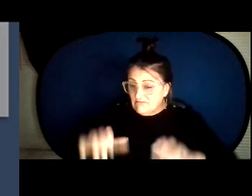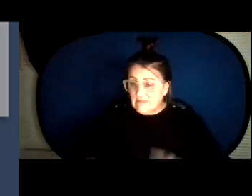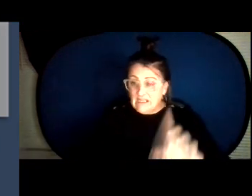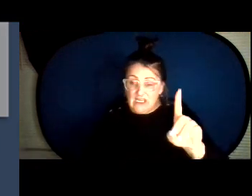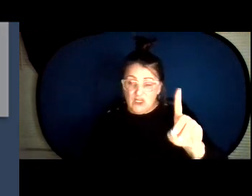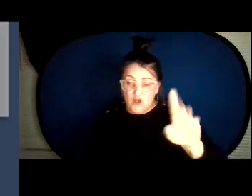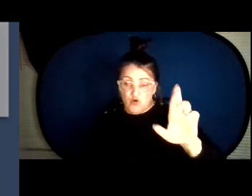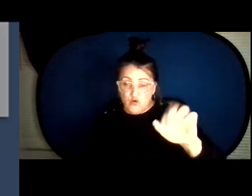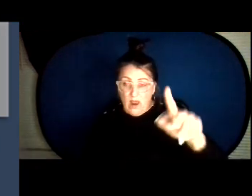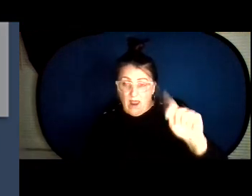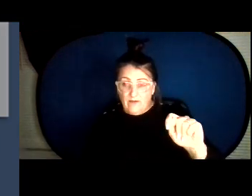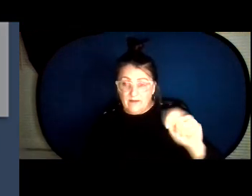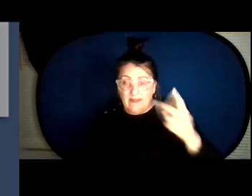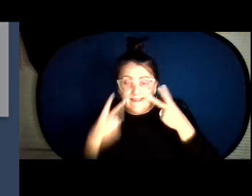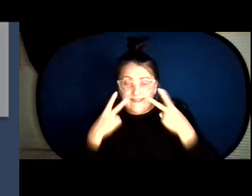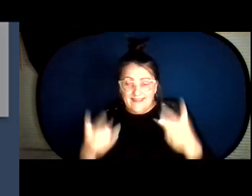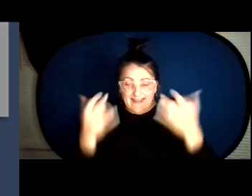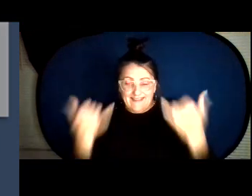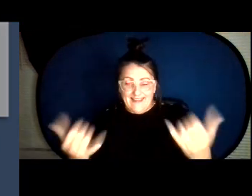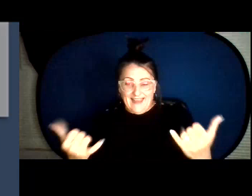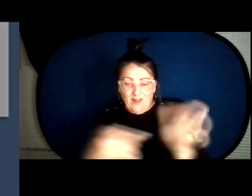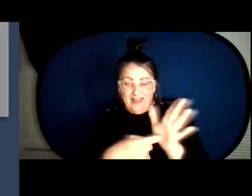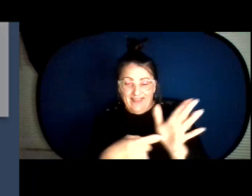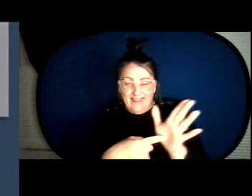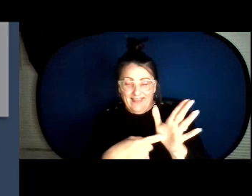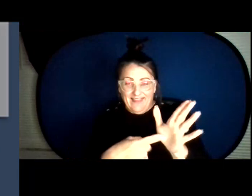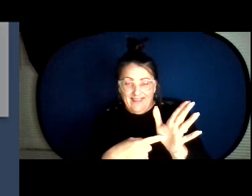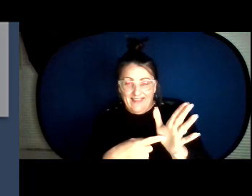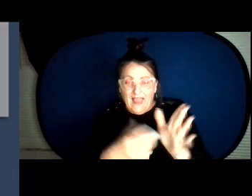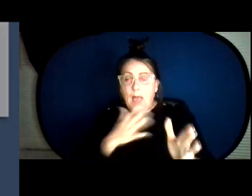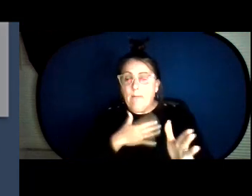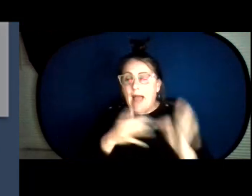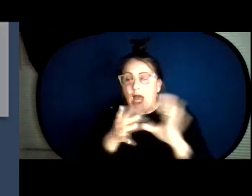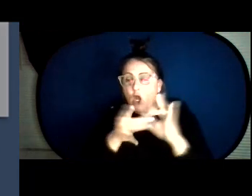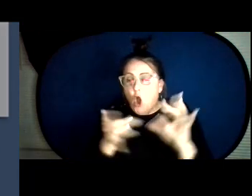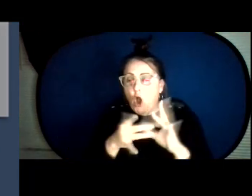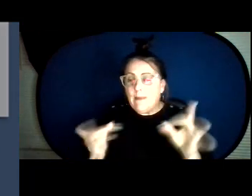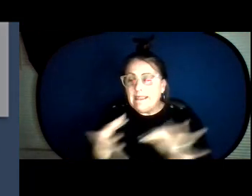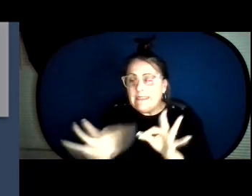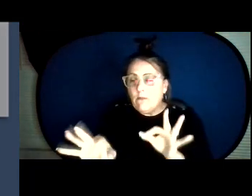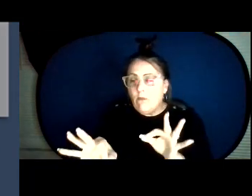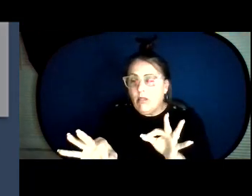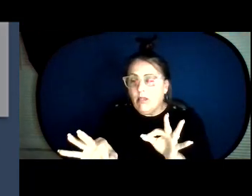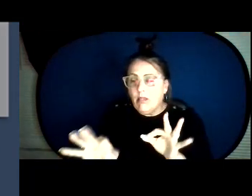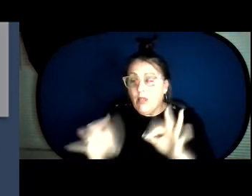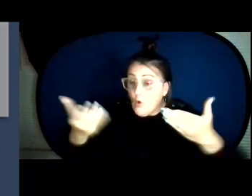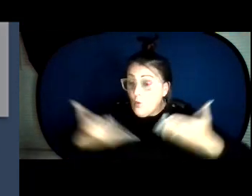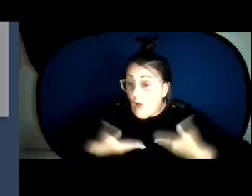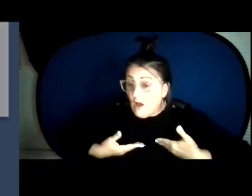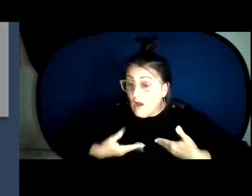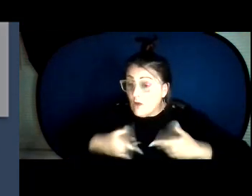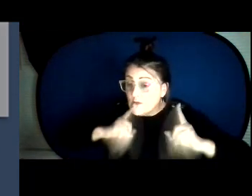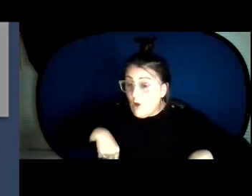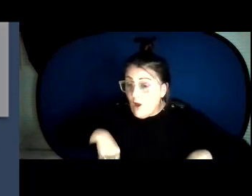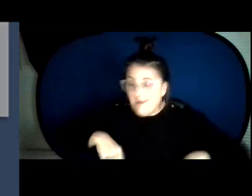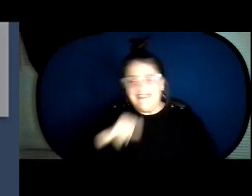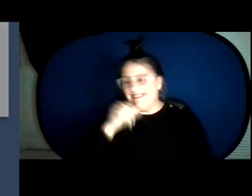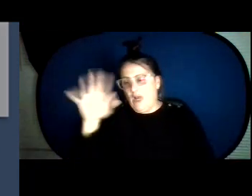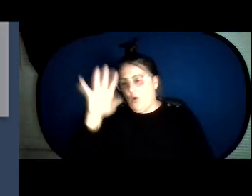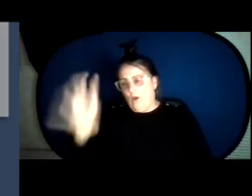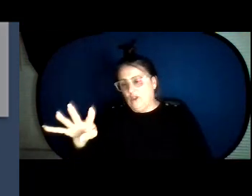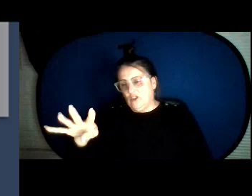implemented is really rewarding. My comment is simply that, a comment, although I welcome you to respond to it. It's not really a question.